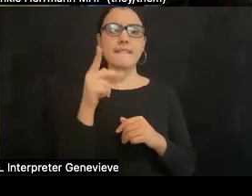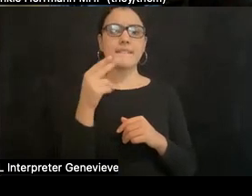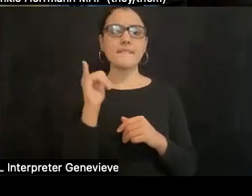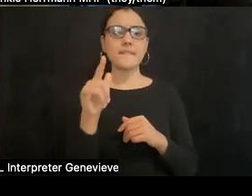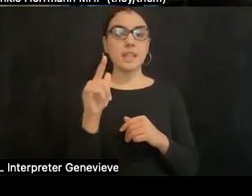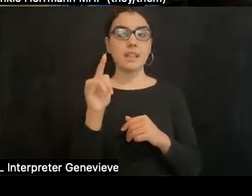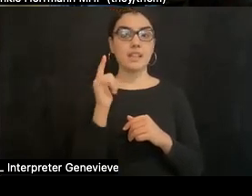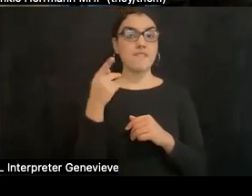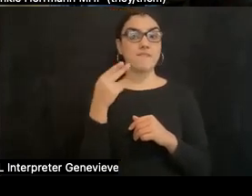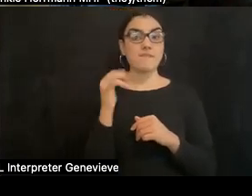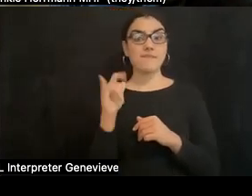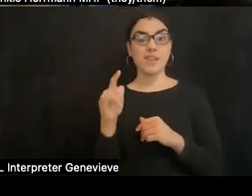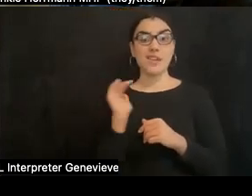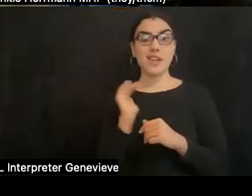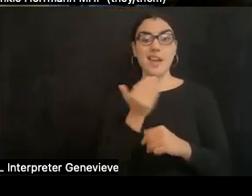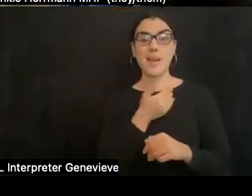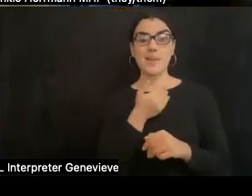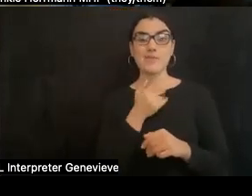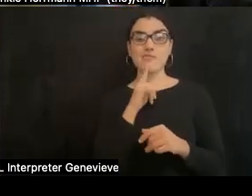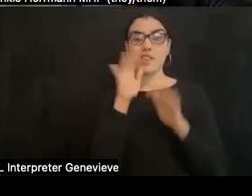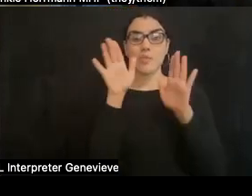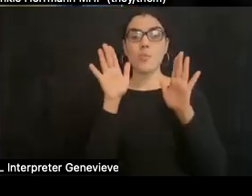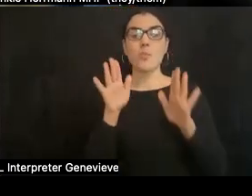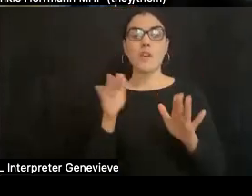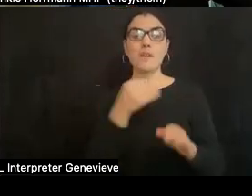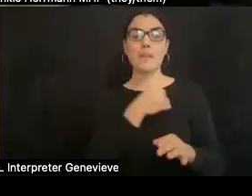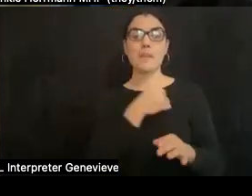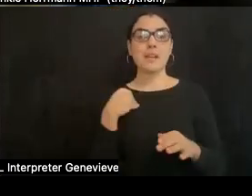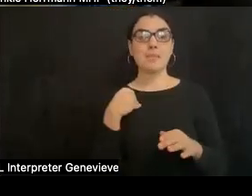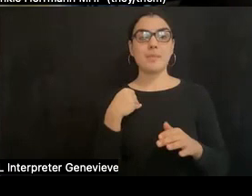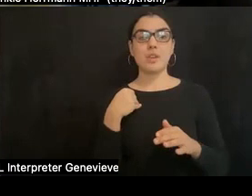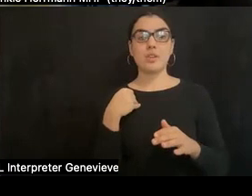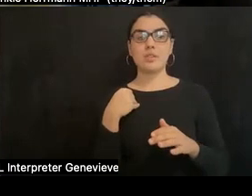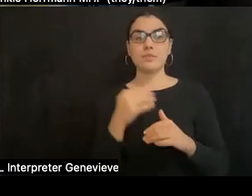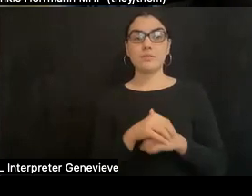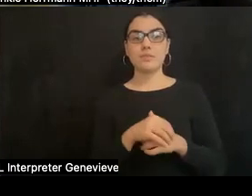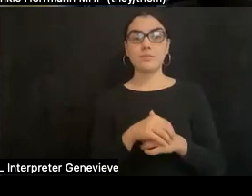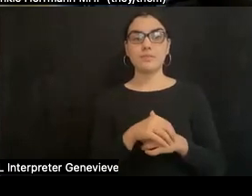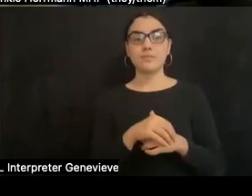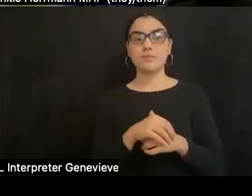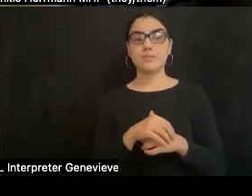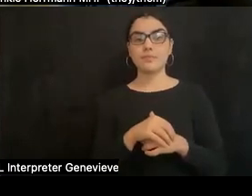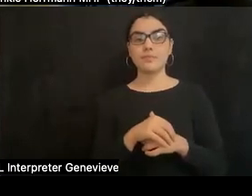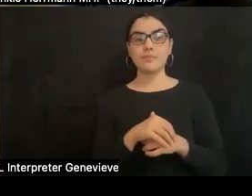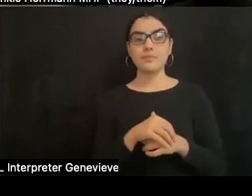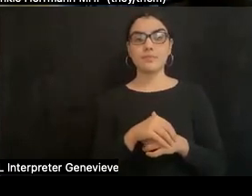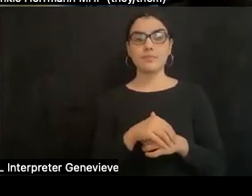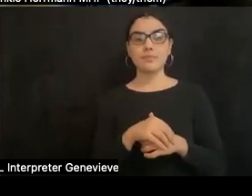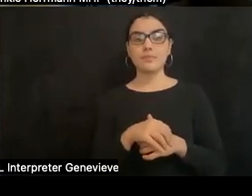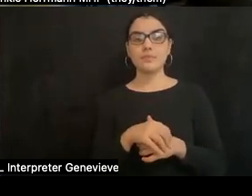a fantastic member of Access to Recovery. I'm excited he's here today. Perfect. So you should be able